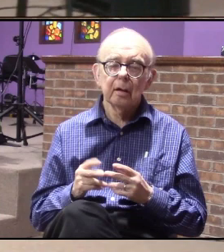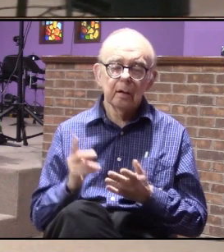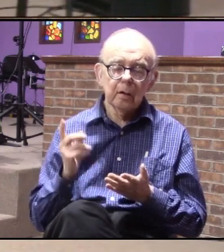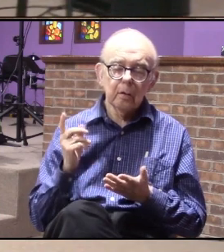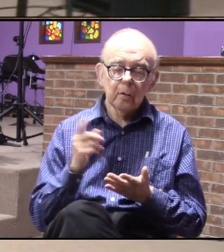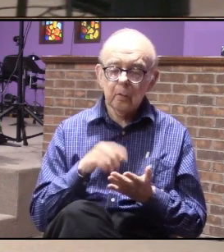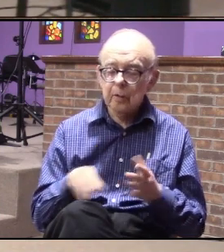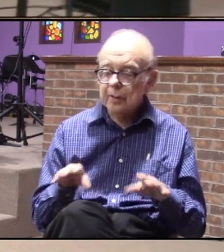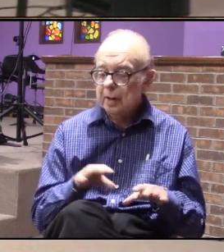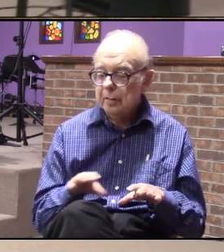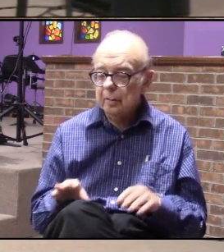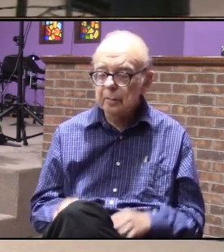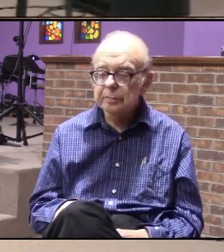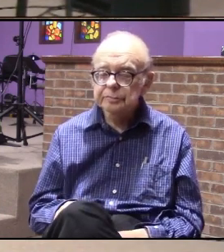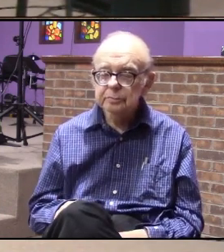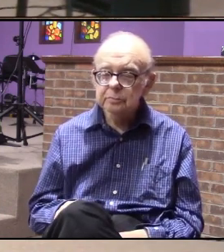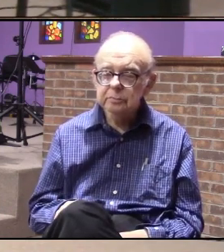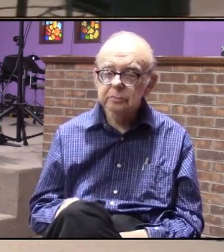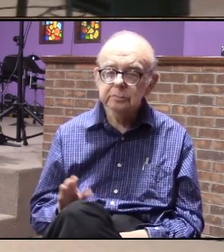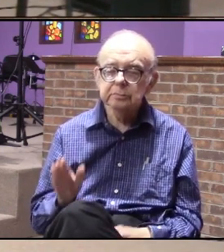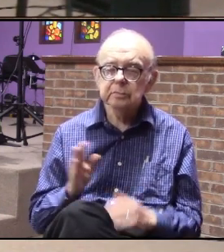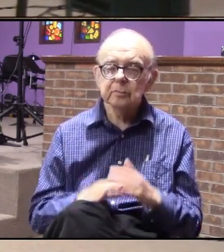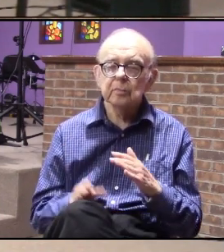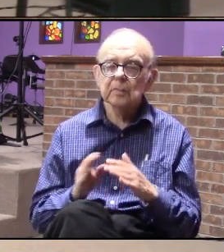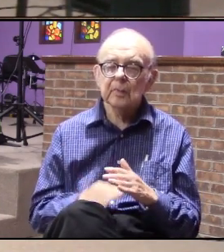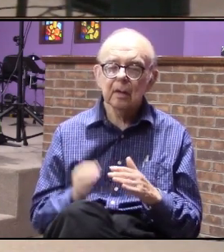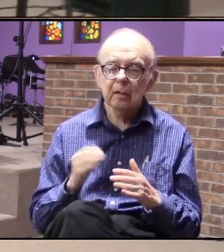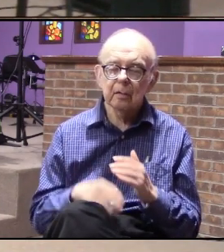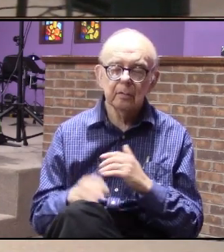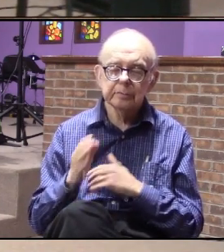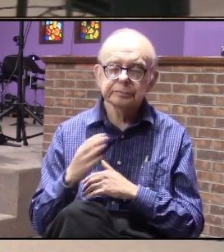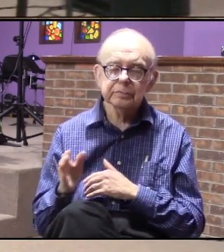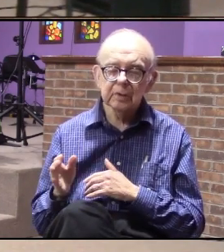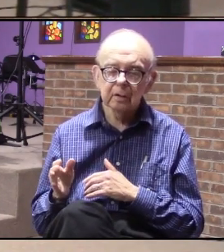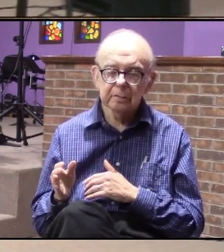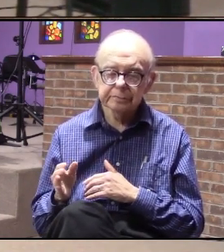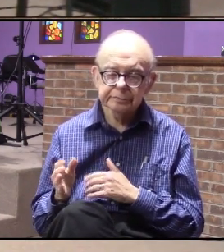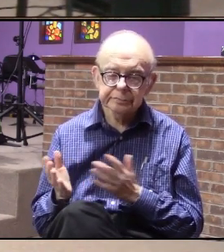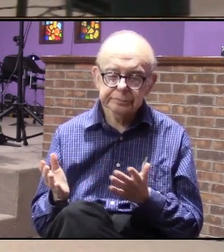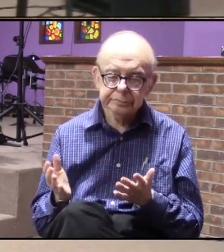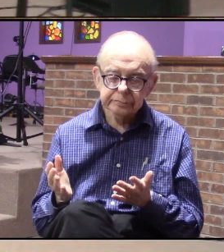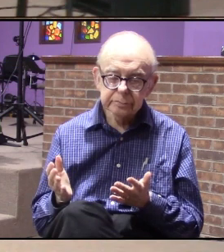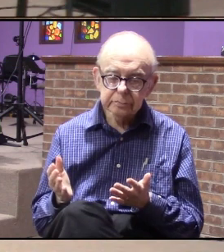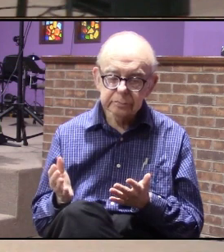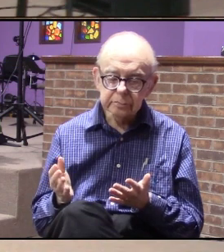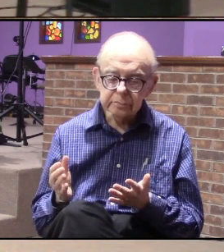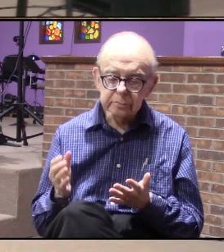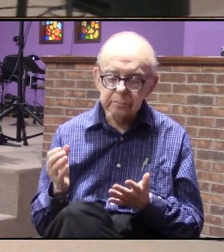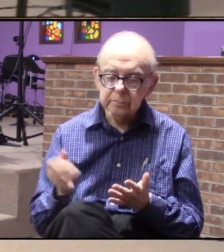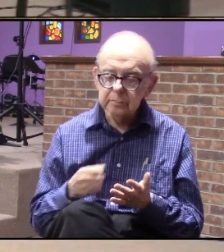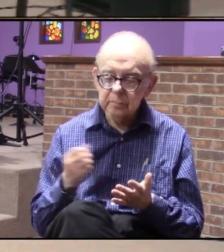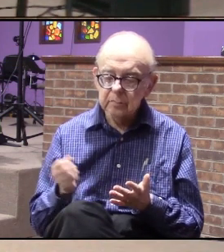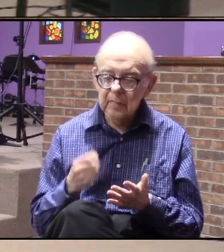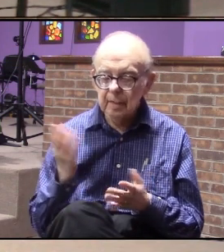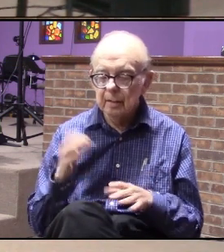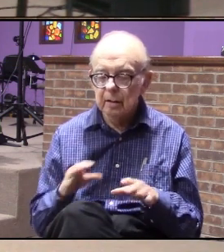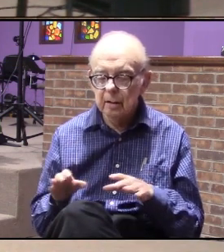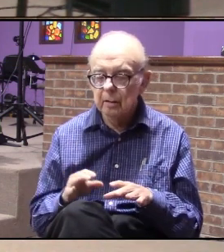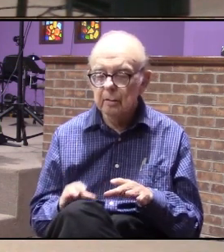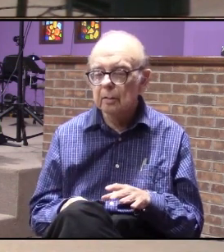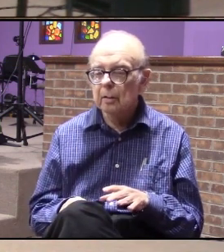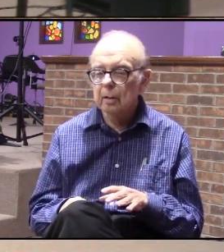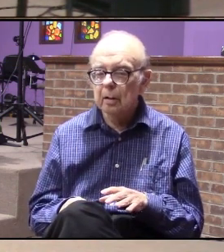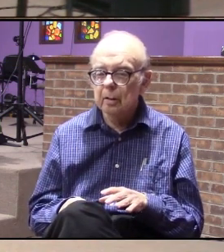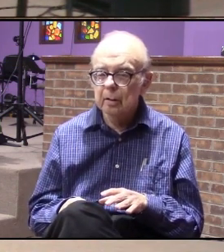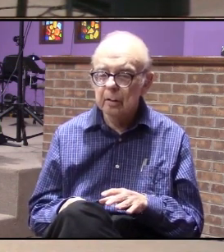they do is basically in a tree or a hole or something they'll dig. And what they'll do is